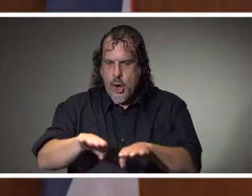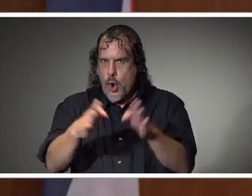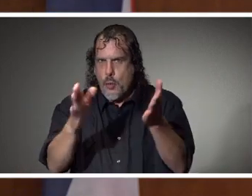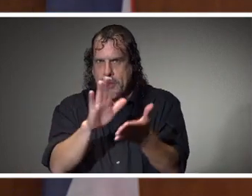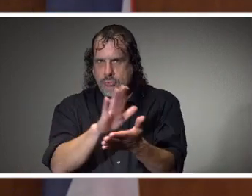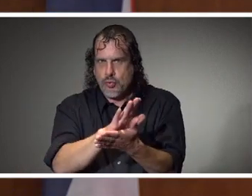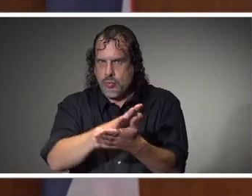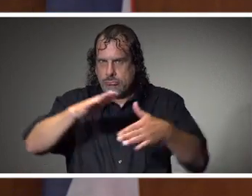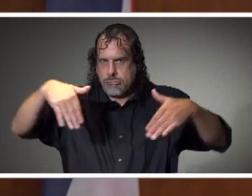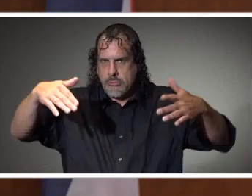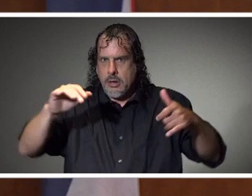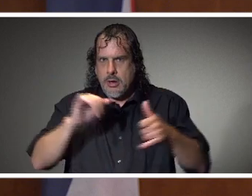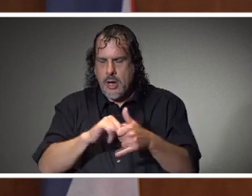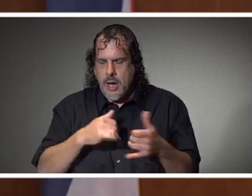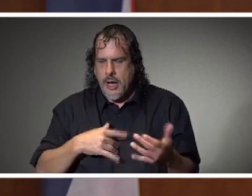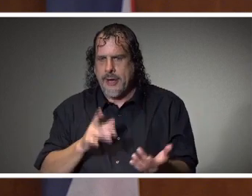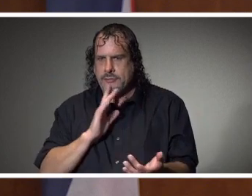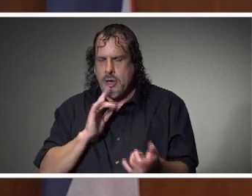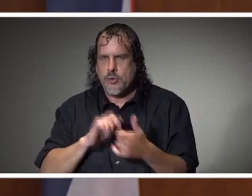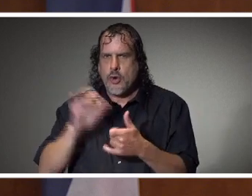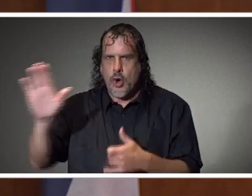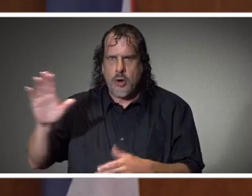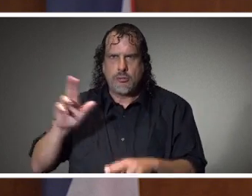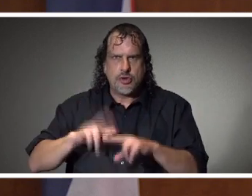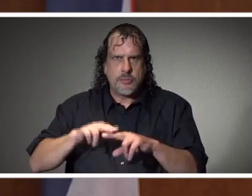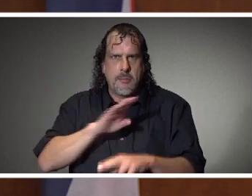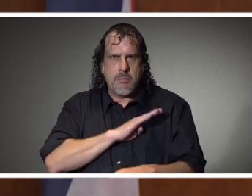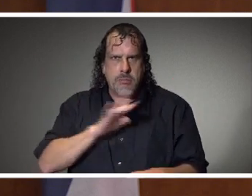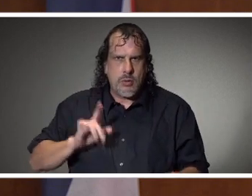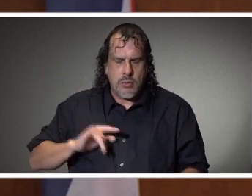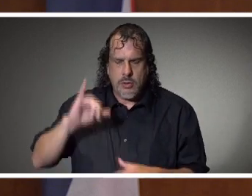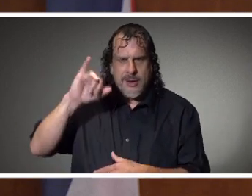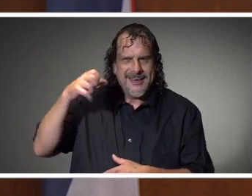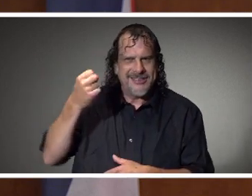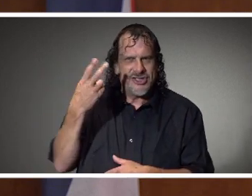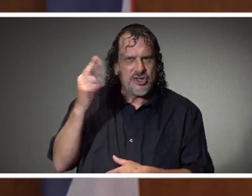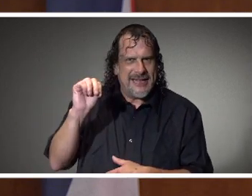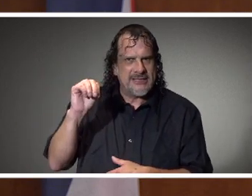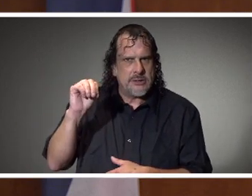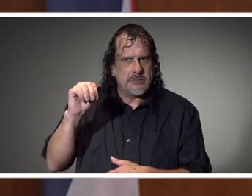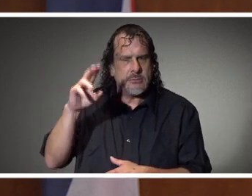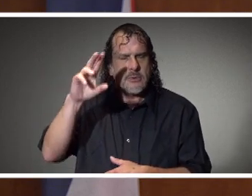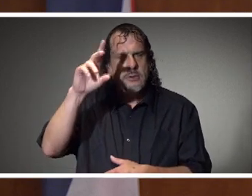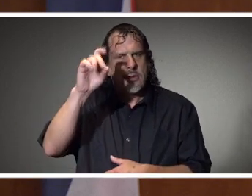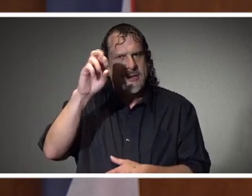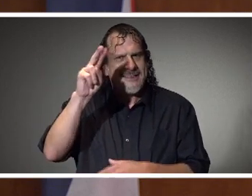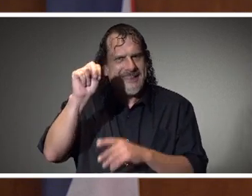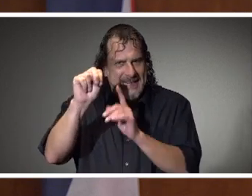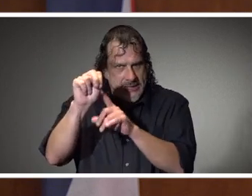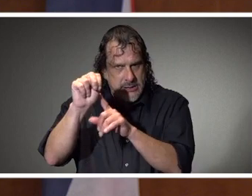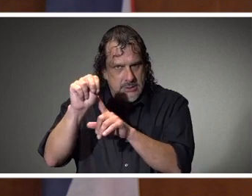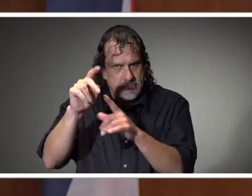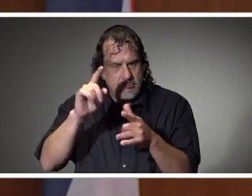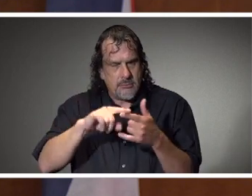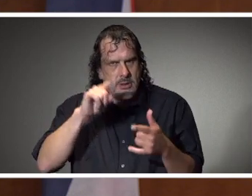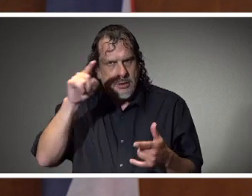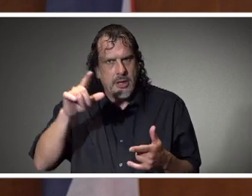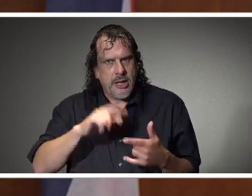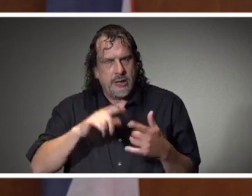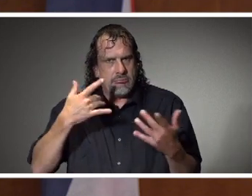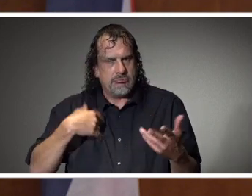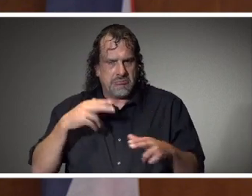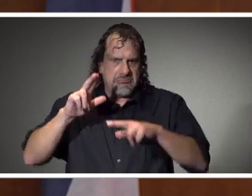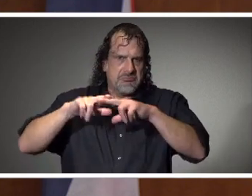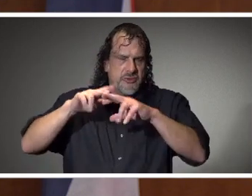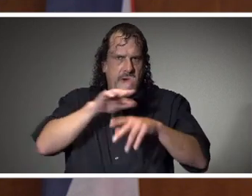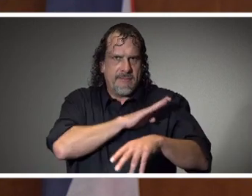talked repeatedly with the chairman of the board, Dr. Jason Dean, about reopening of schools and other things as